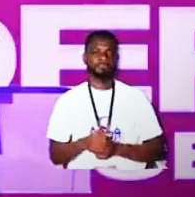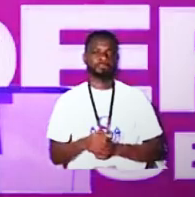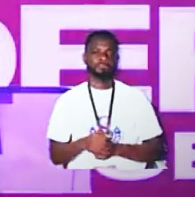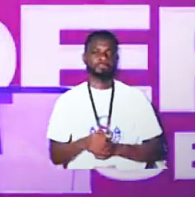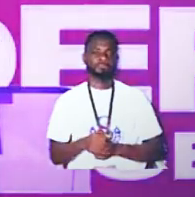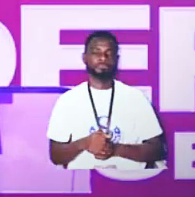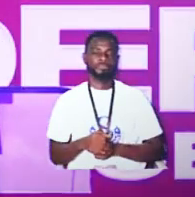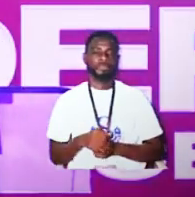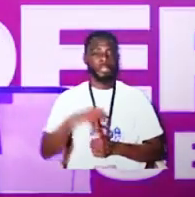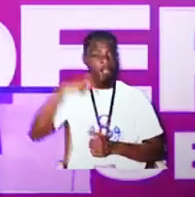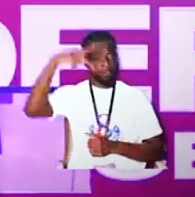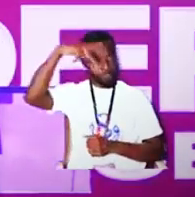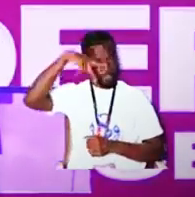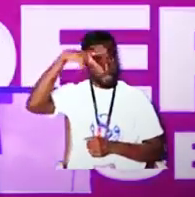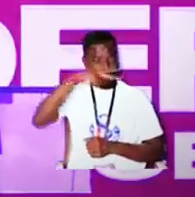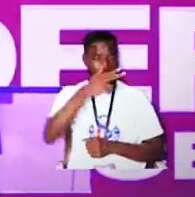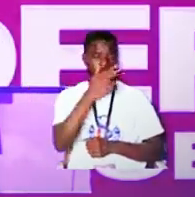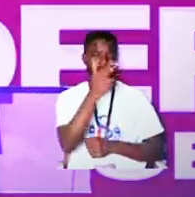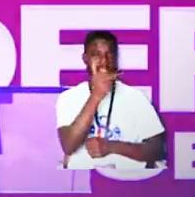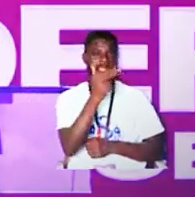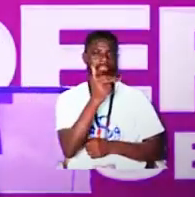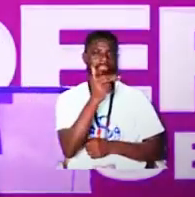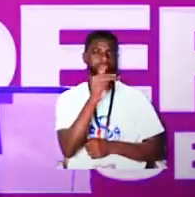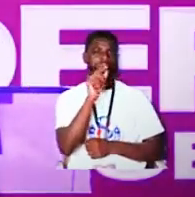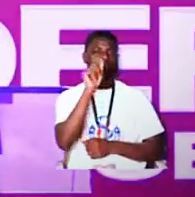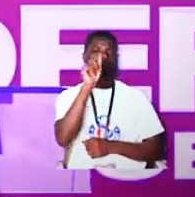34. Proverbs 14, 34, please.